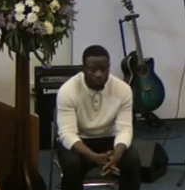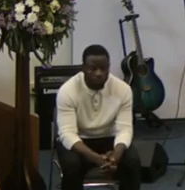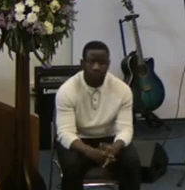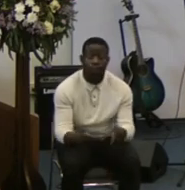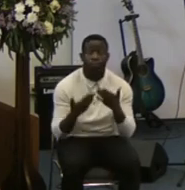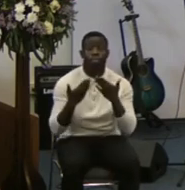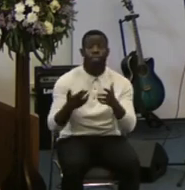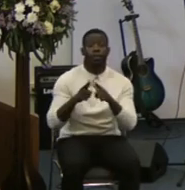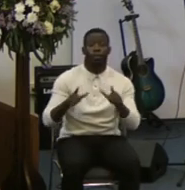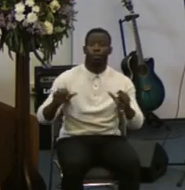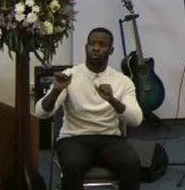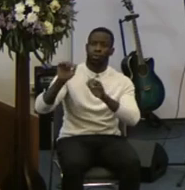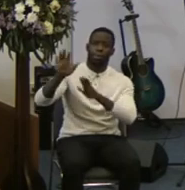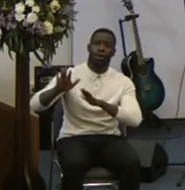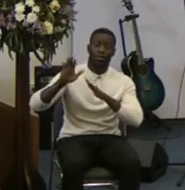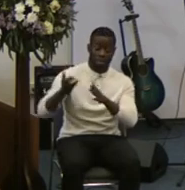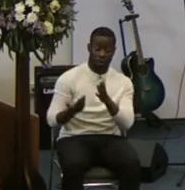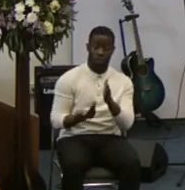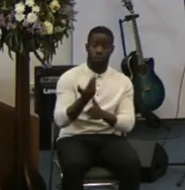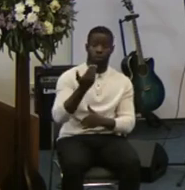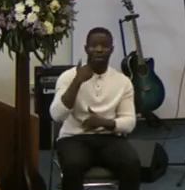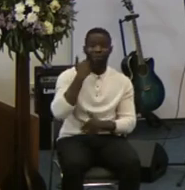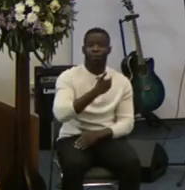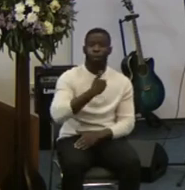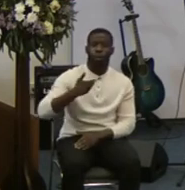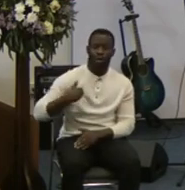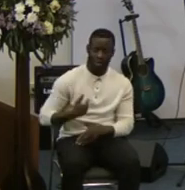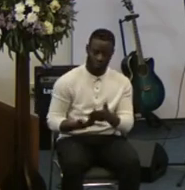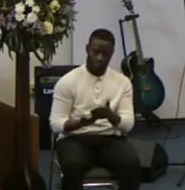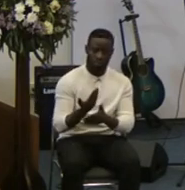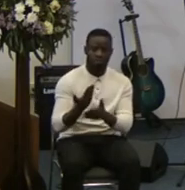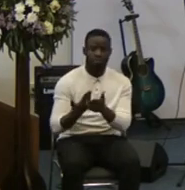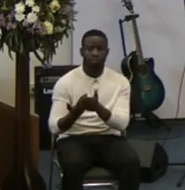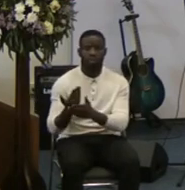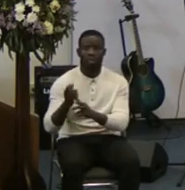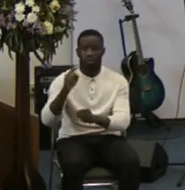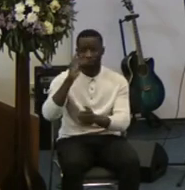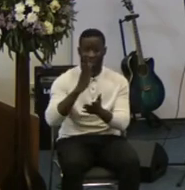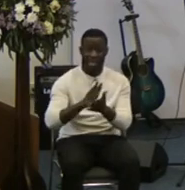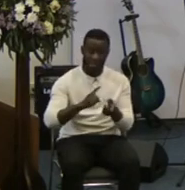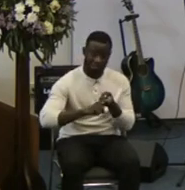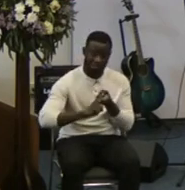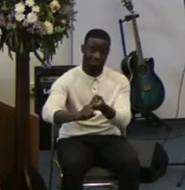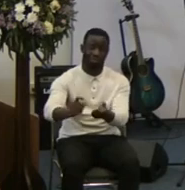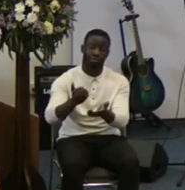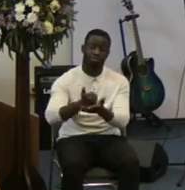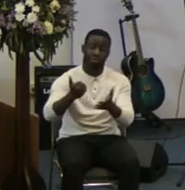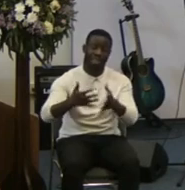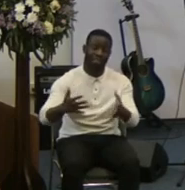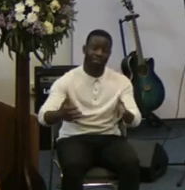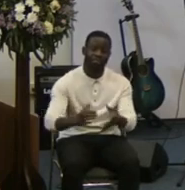We thank you, Lord, that your mercies are new every morning and that your faithfulness is great.